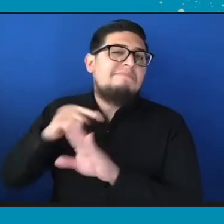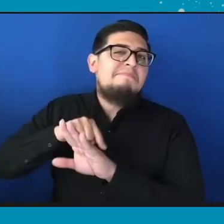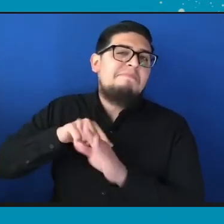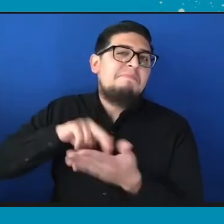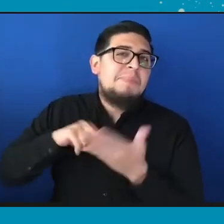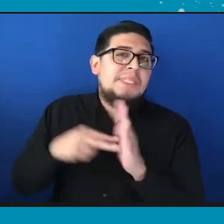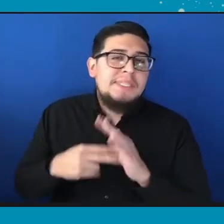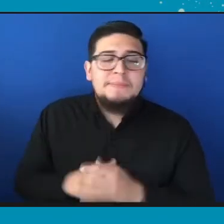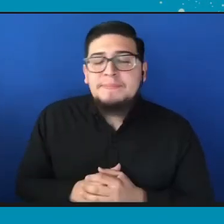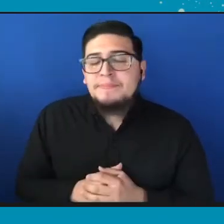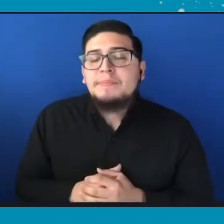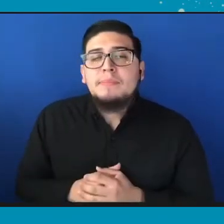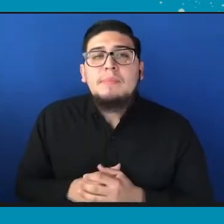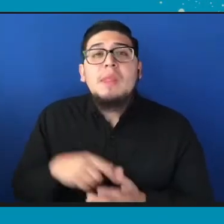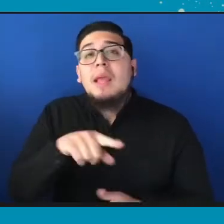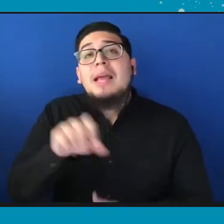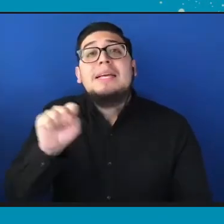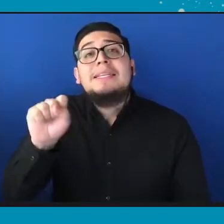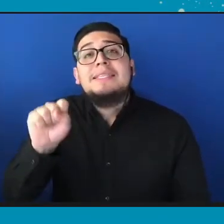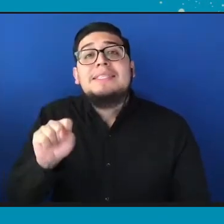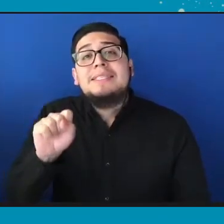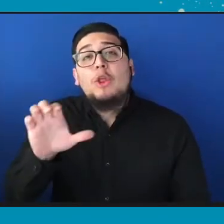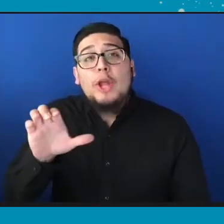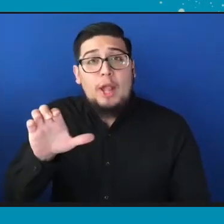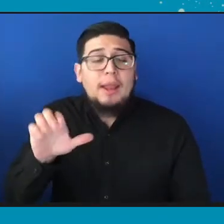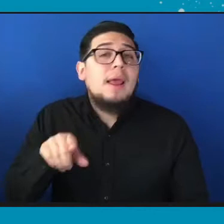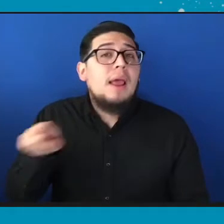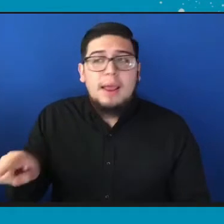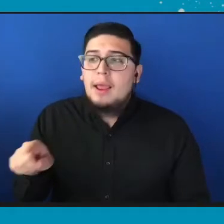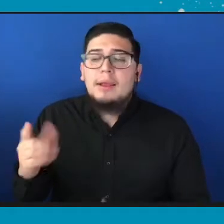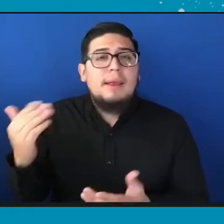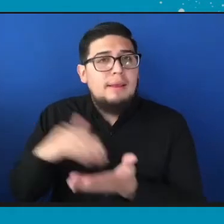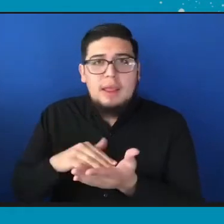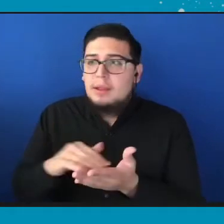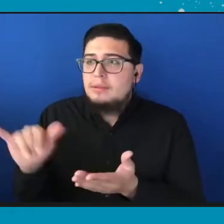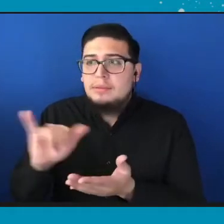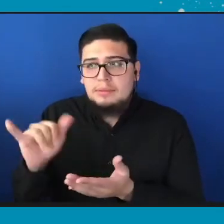South Carolina, which to me reminds me of things that we hear from some of